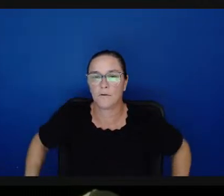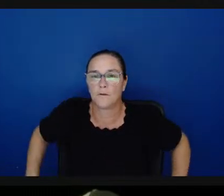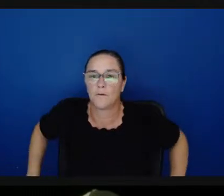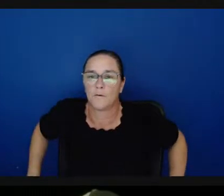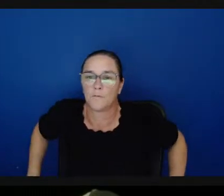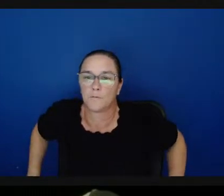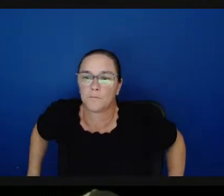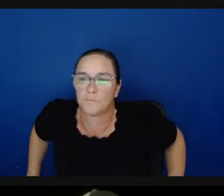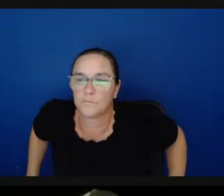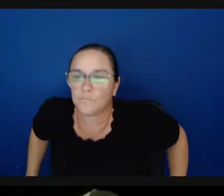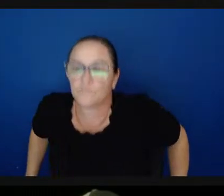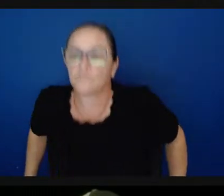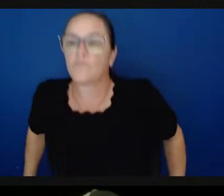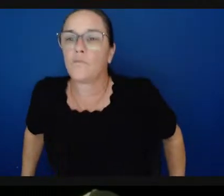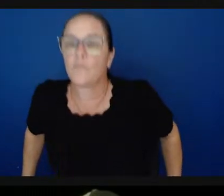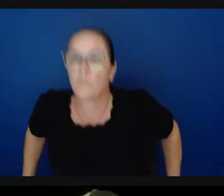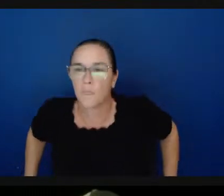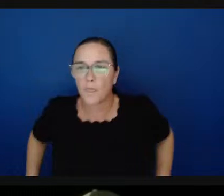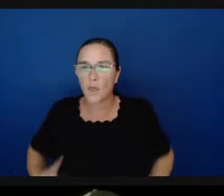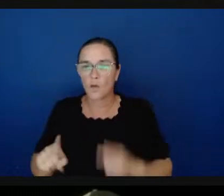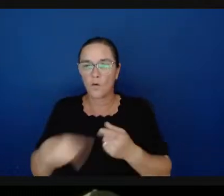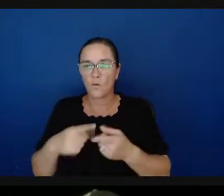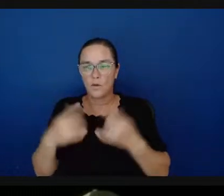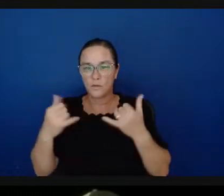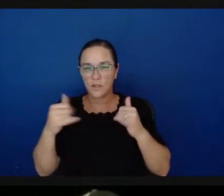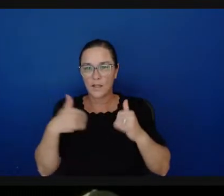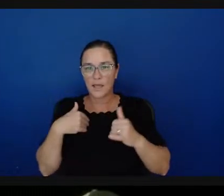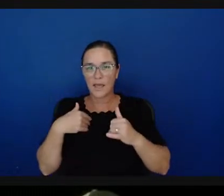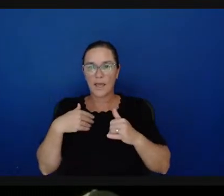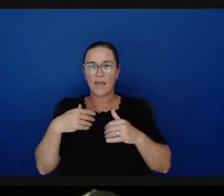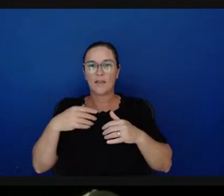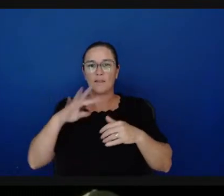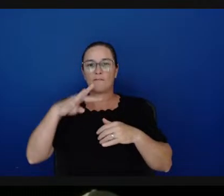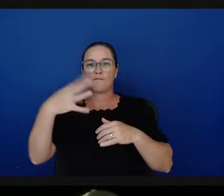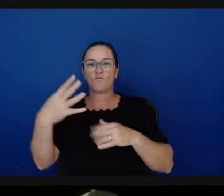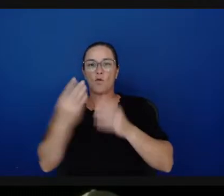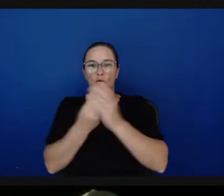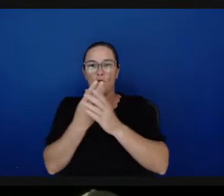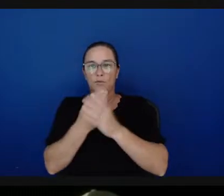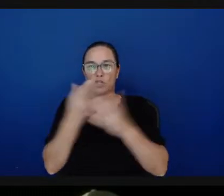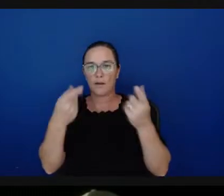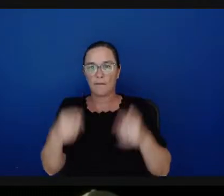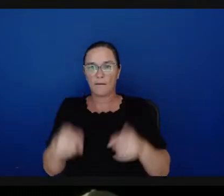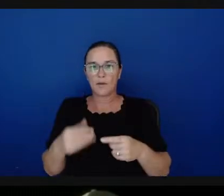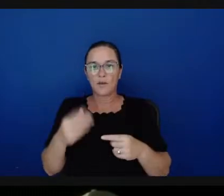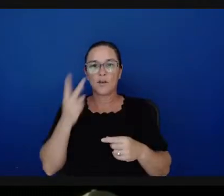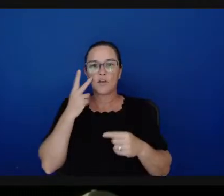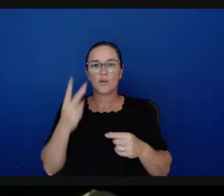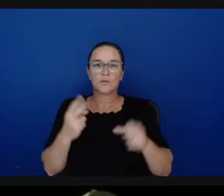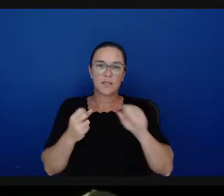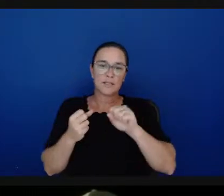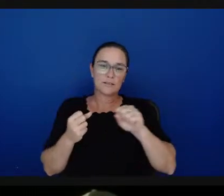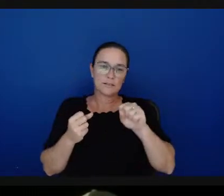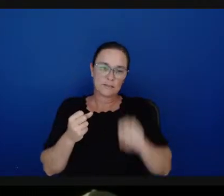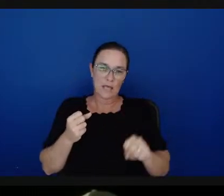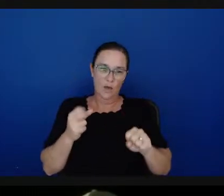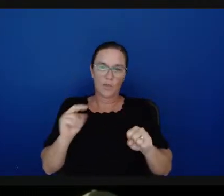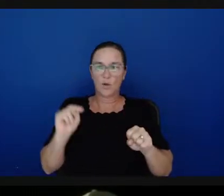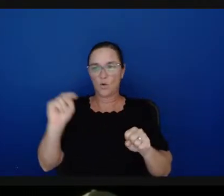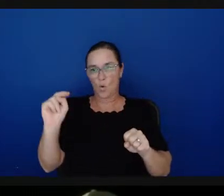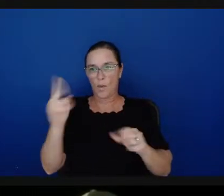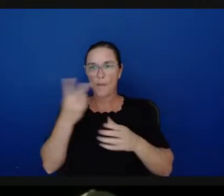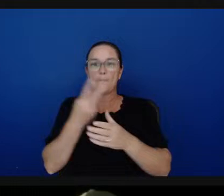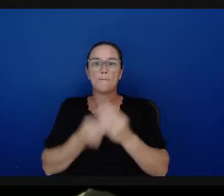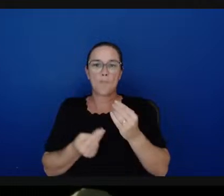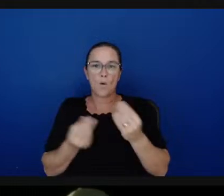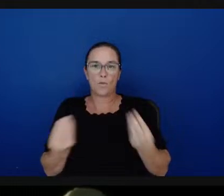This is when we still had episode 4 going on. This is last week. And here for contrast, you see both the south vent and the north vent active during